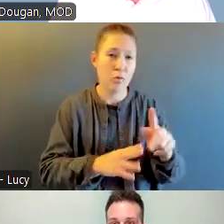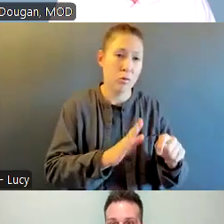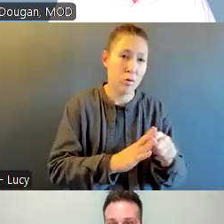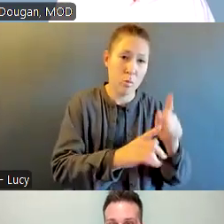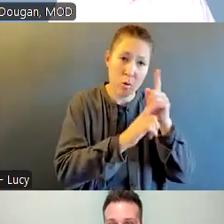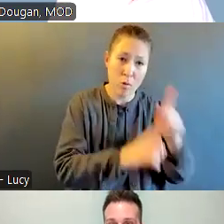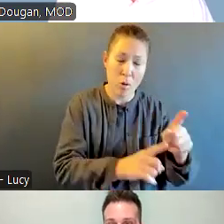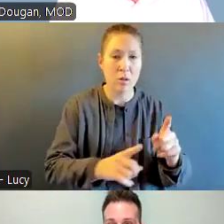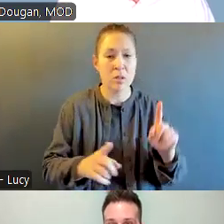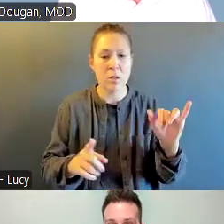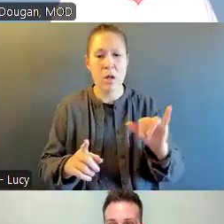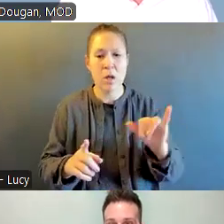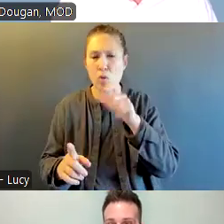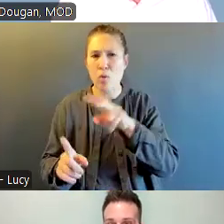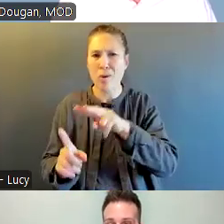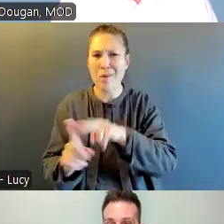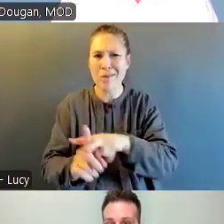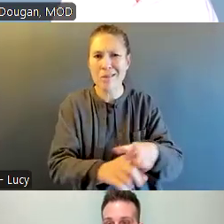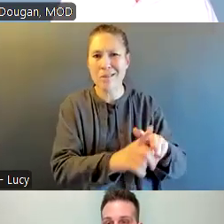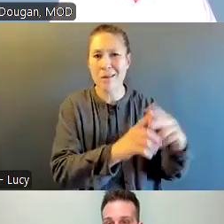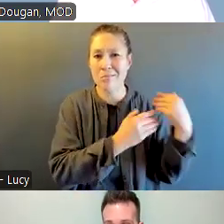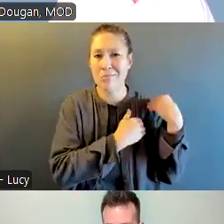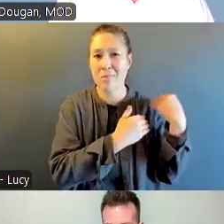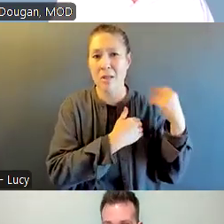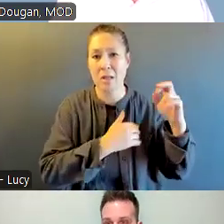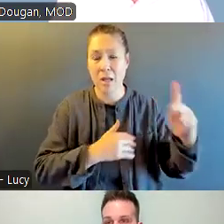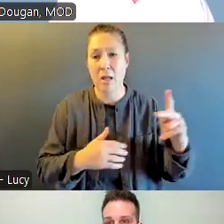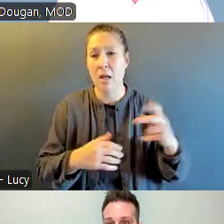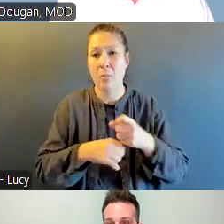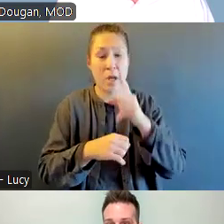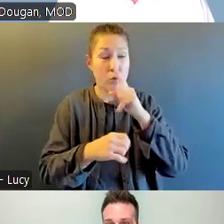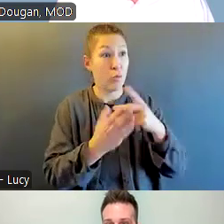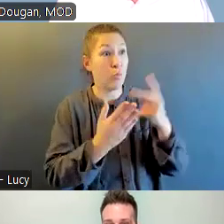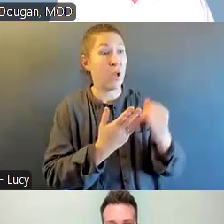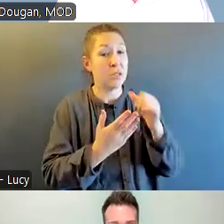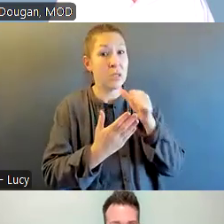maintain progress and ensures that initiatives do not stall.